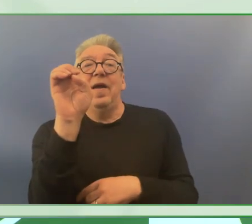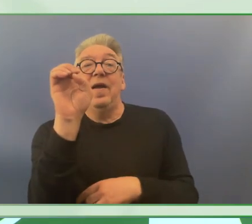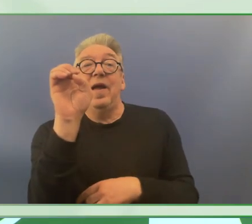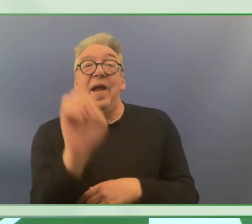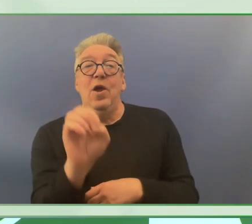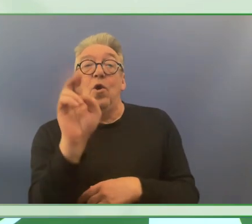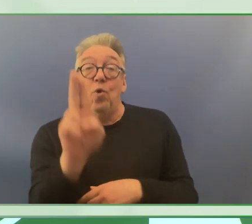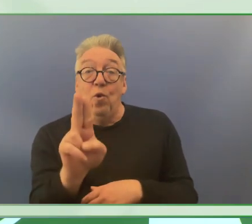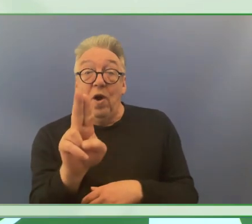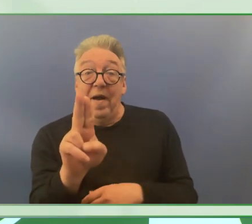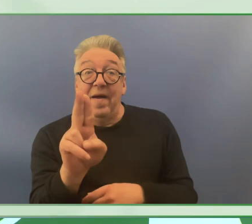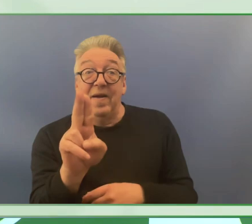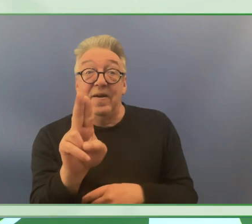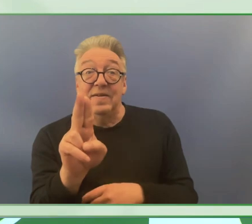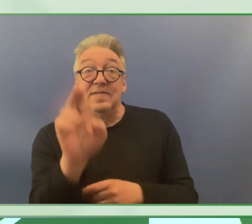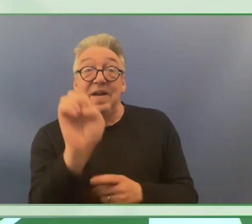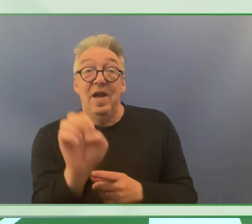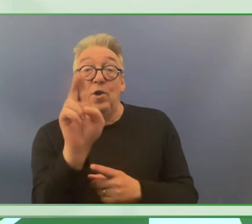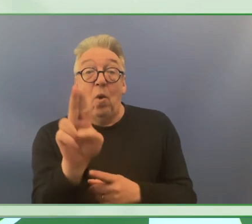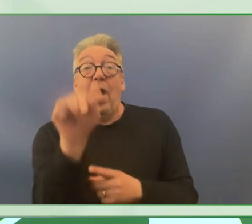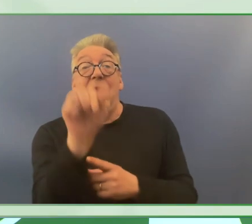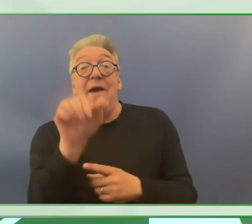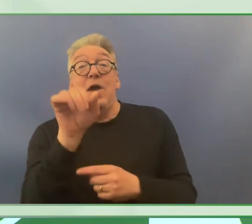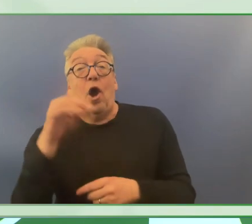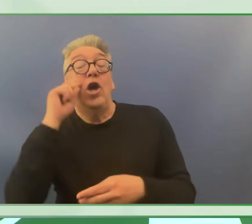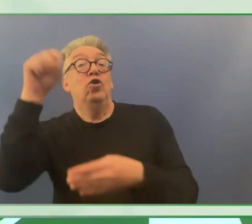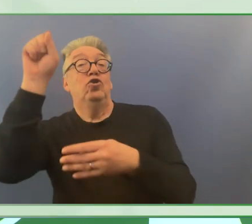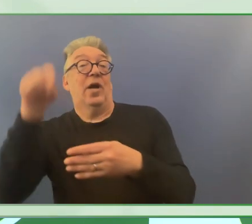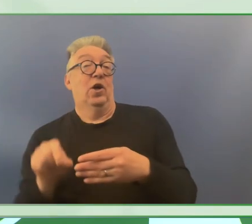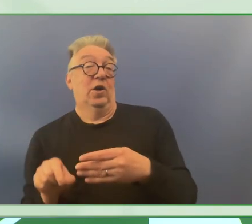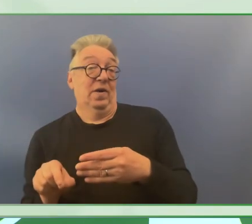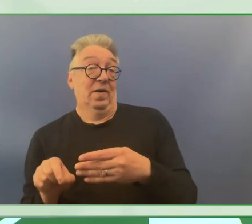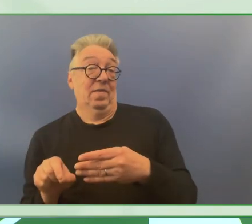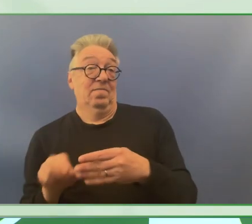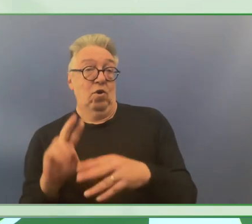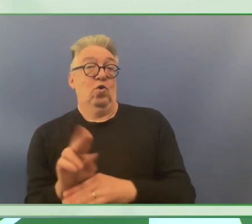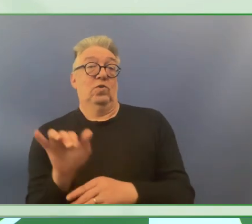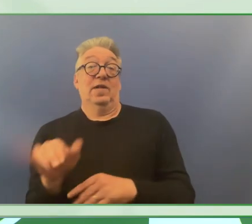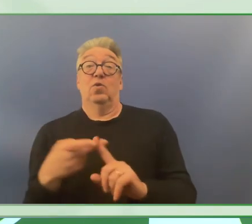be at one of the first results. Thank you.